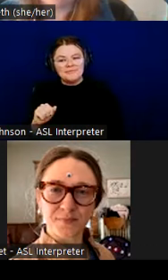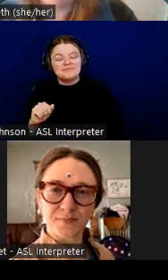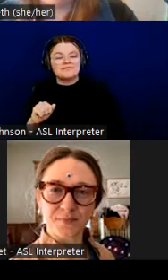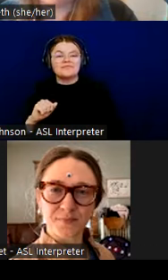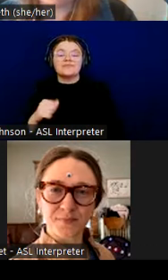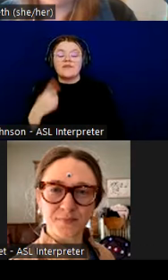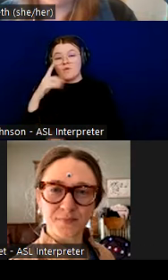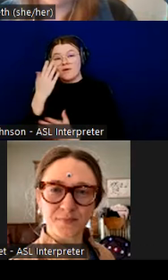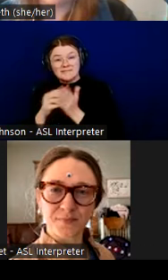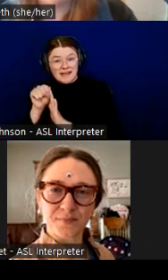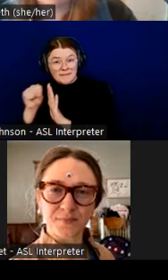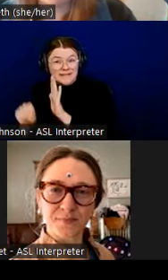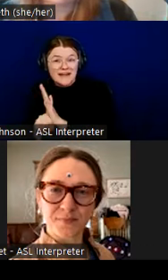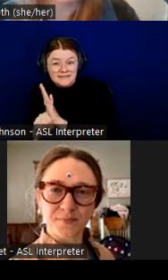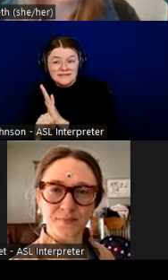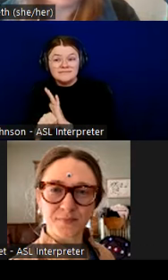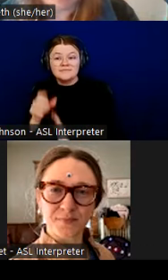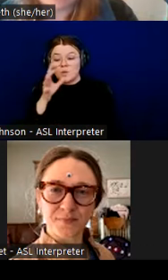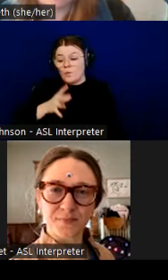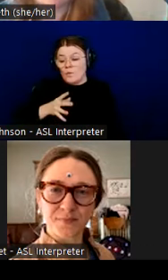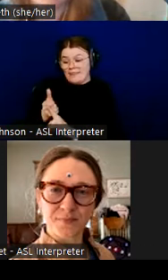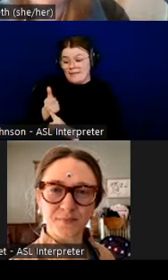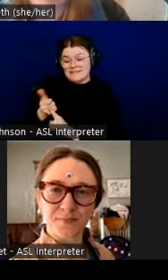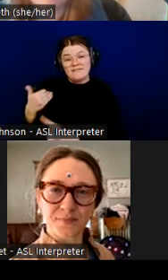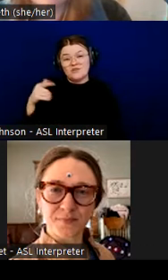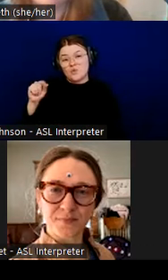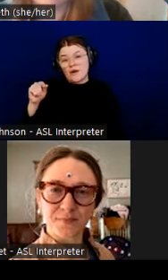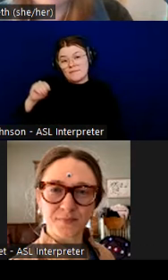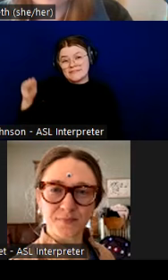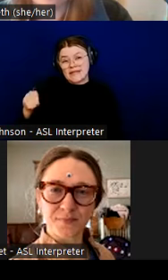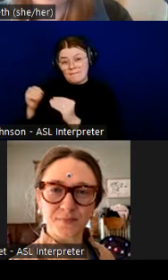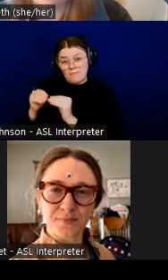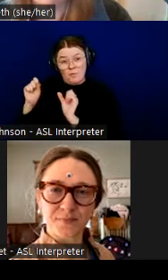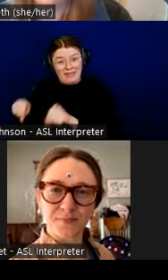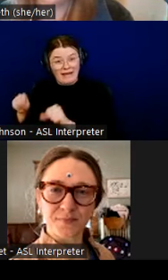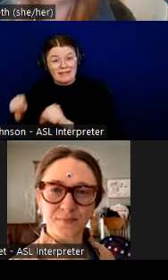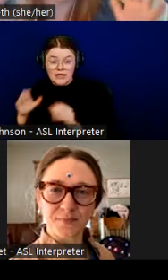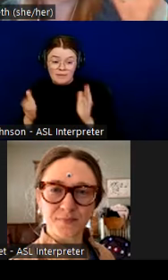some states, women are 20% more likely than men to lose